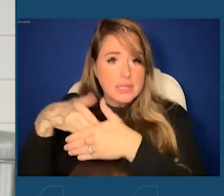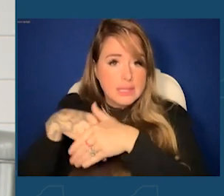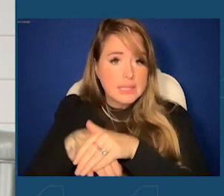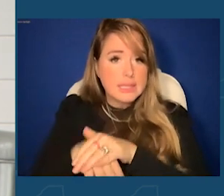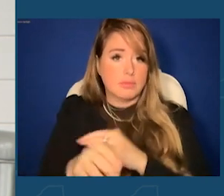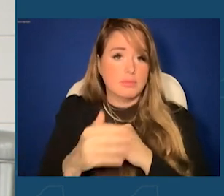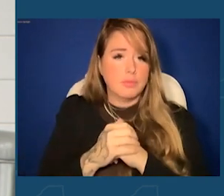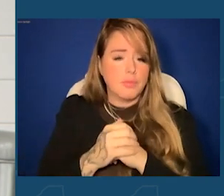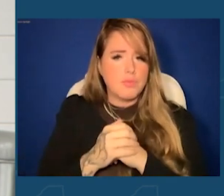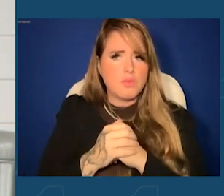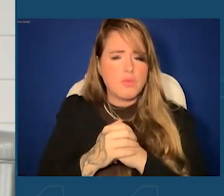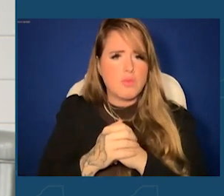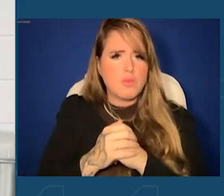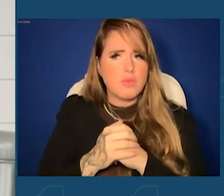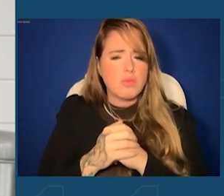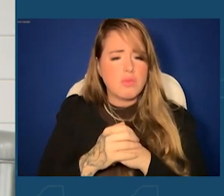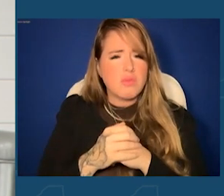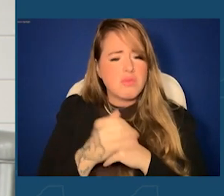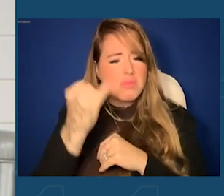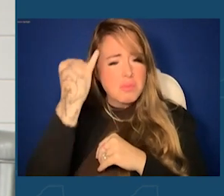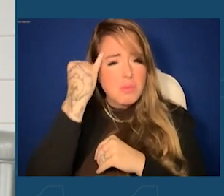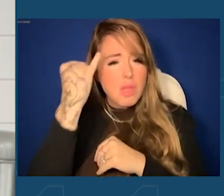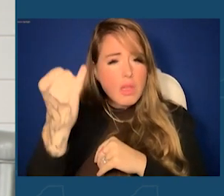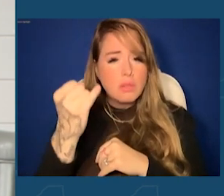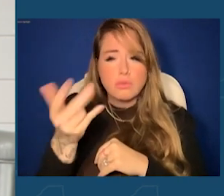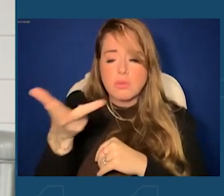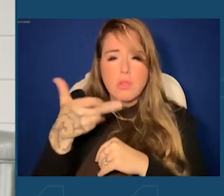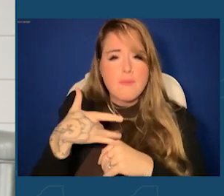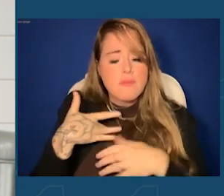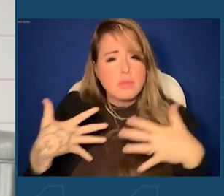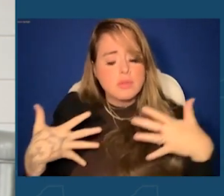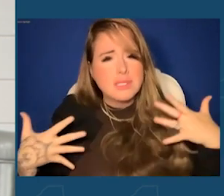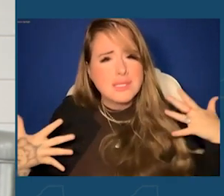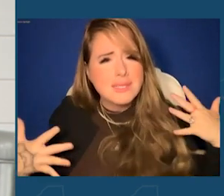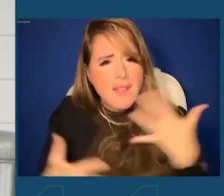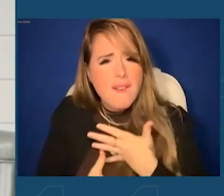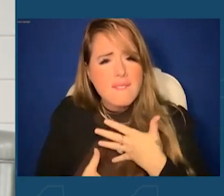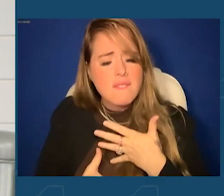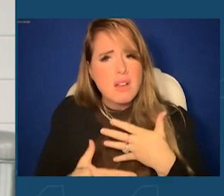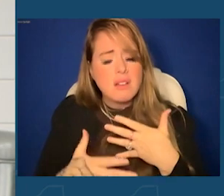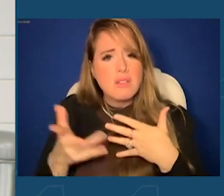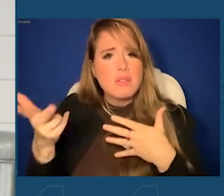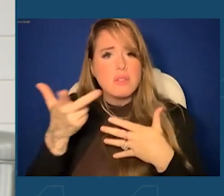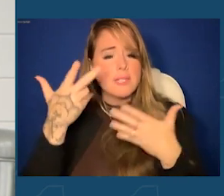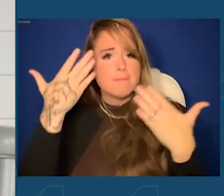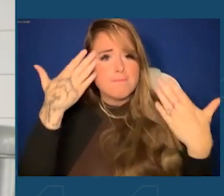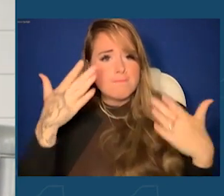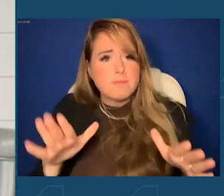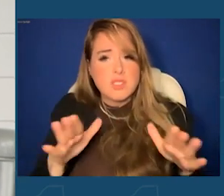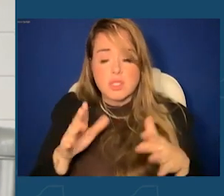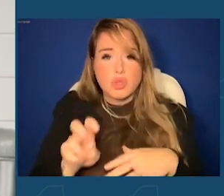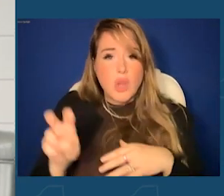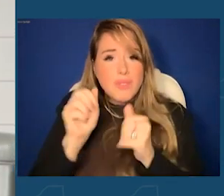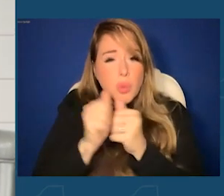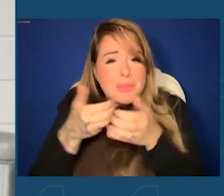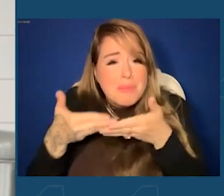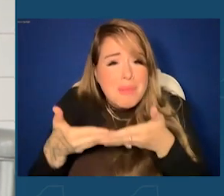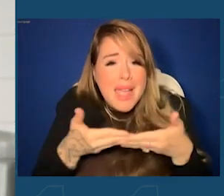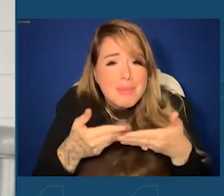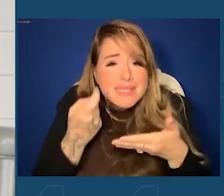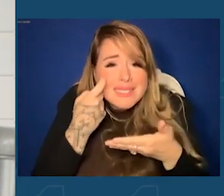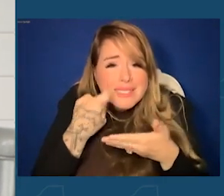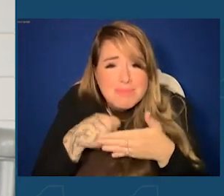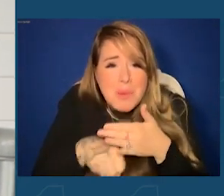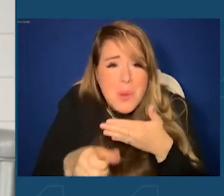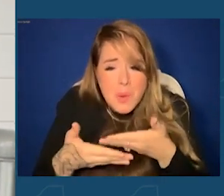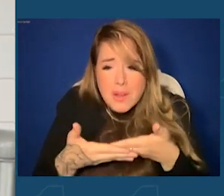How terrifying could that have been? How terrifying, not knowing when you're traveling with an infant what the next